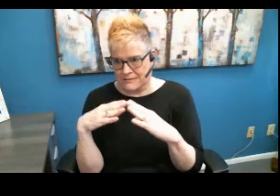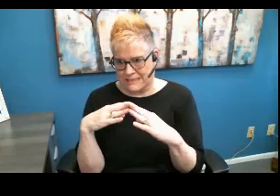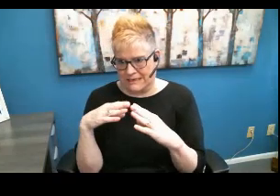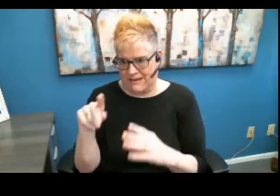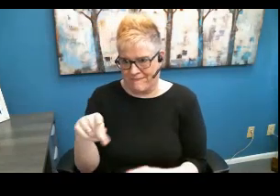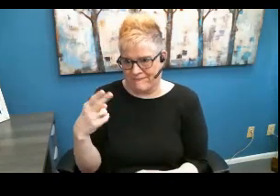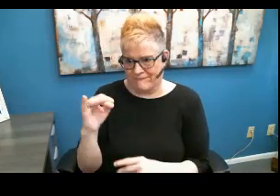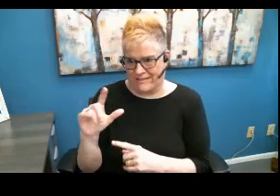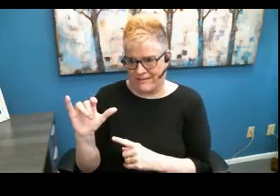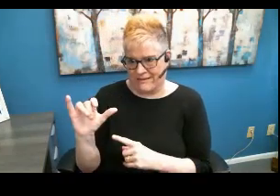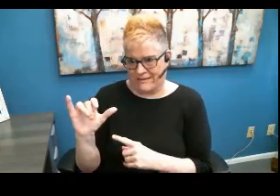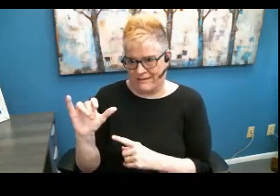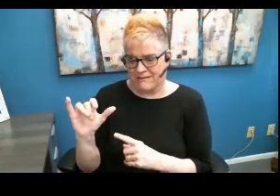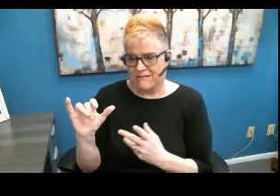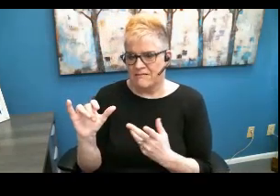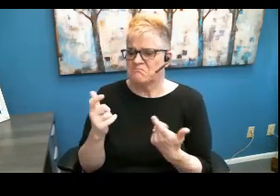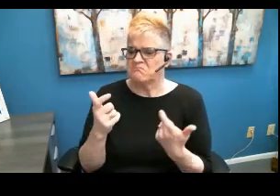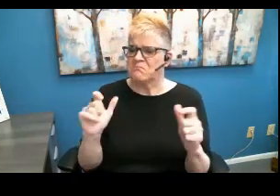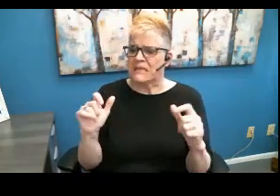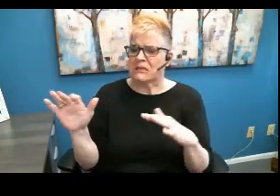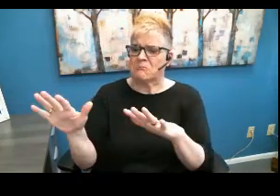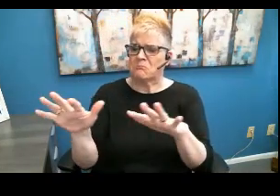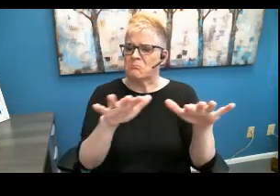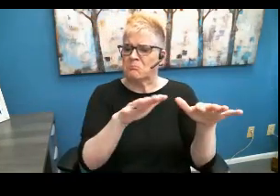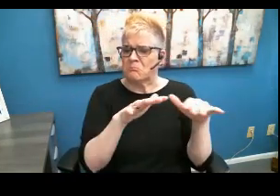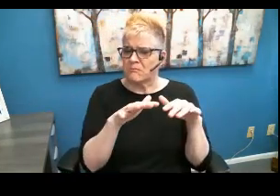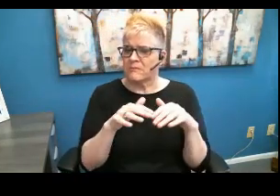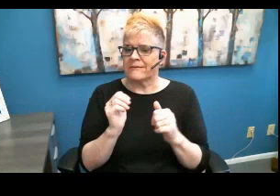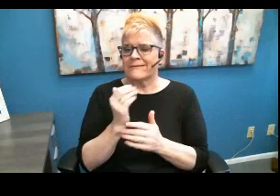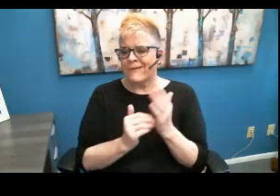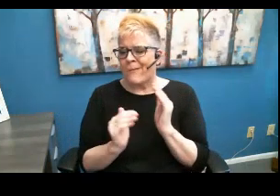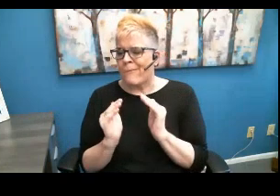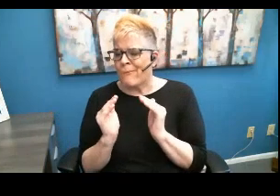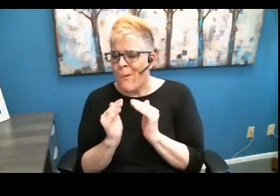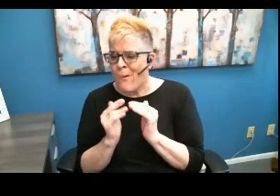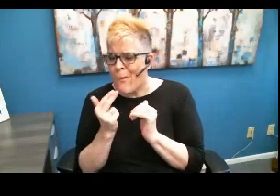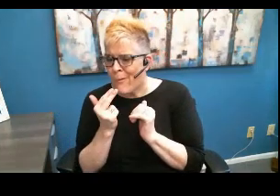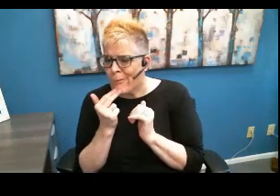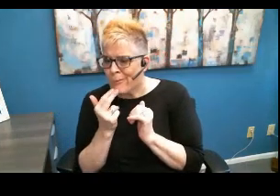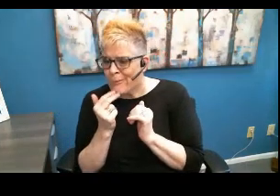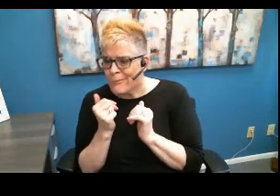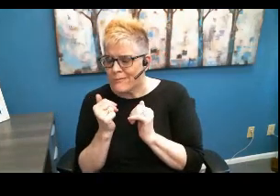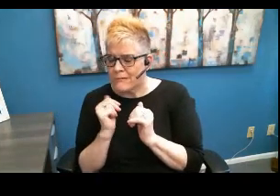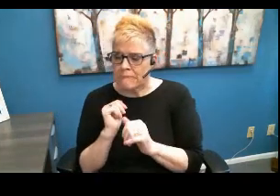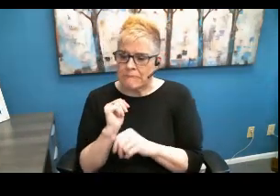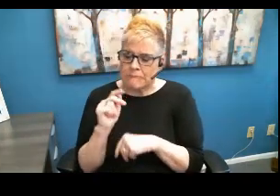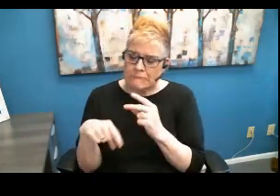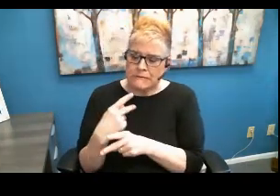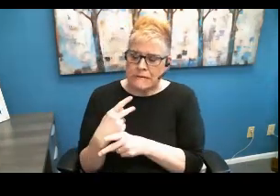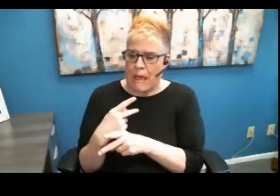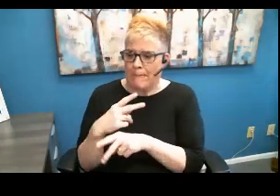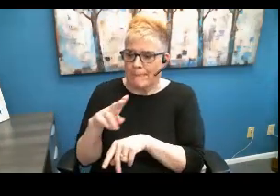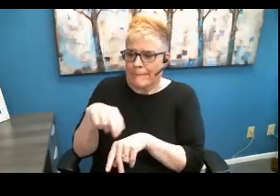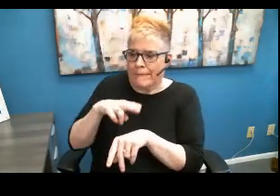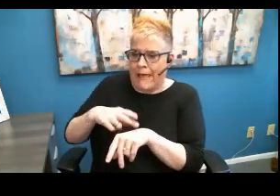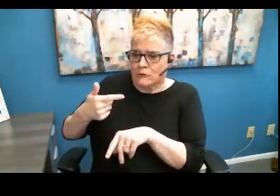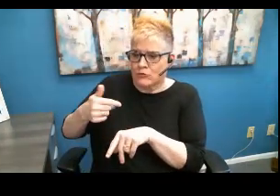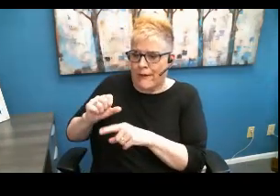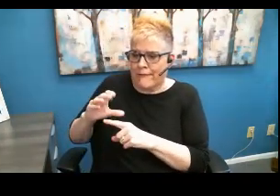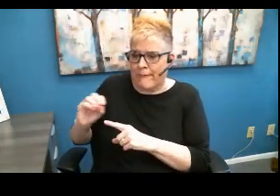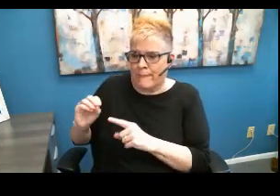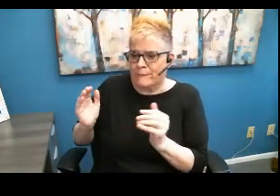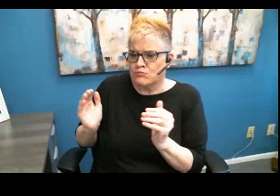are the big players across the state. And then, as Steve said, there's some smaller municipal type outfits that have a